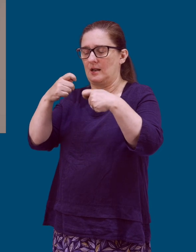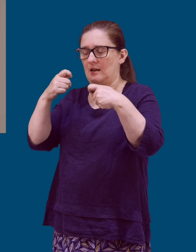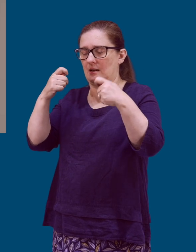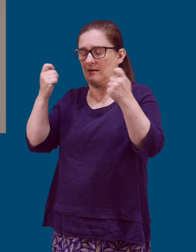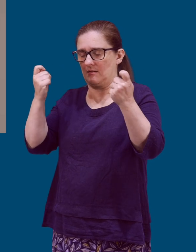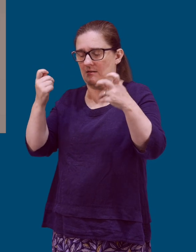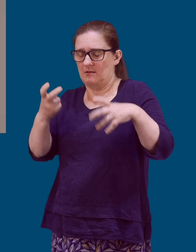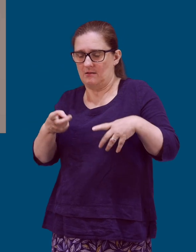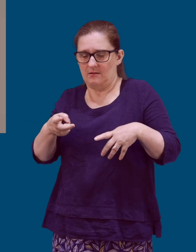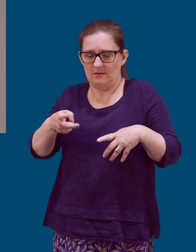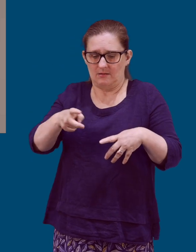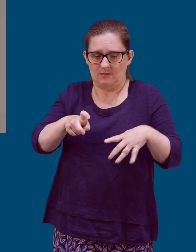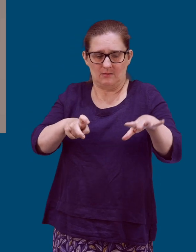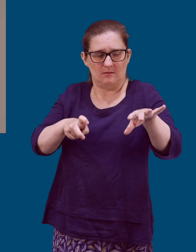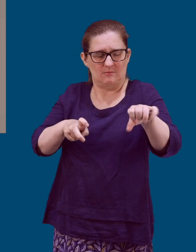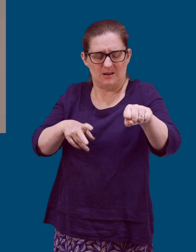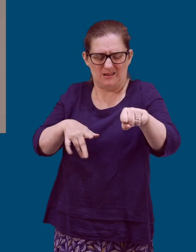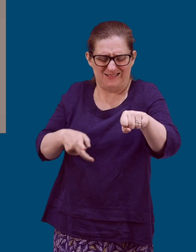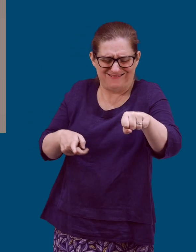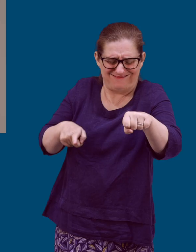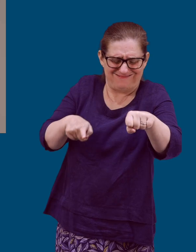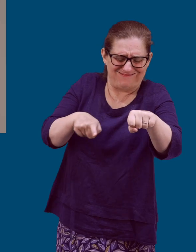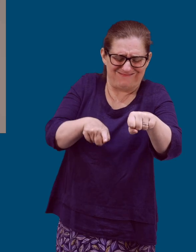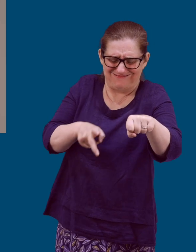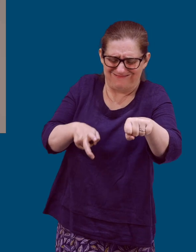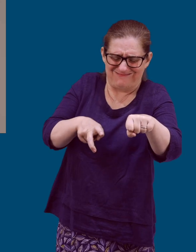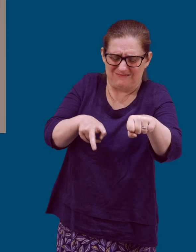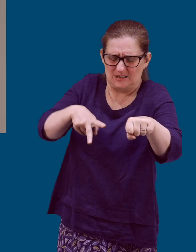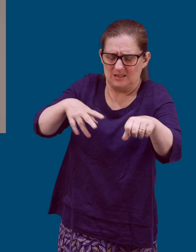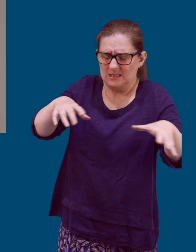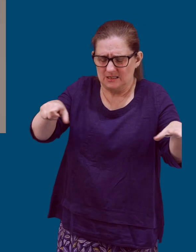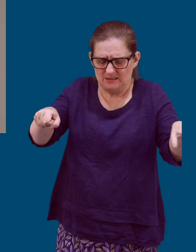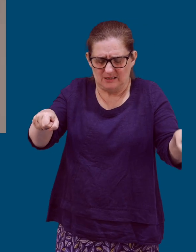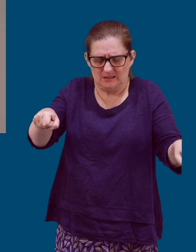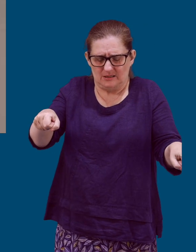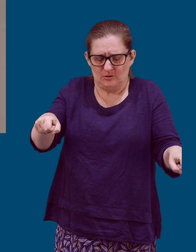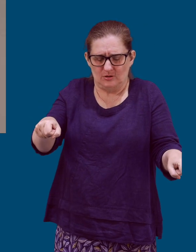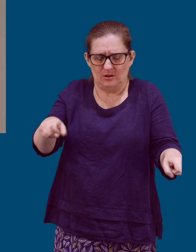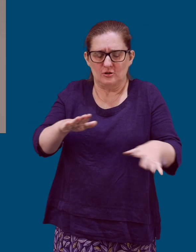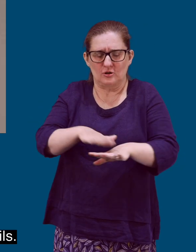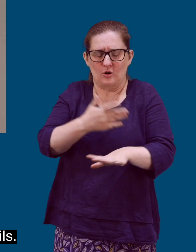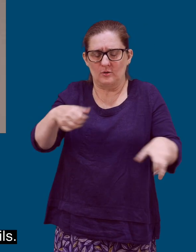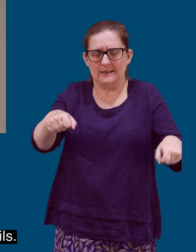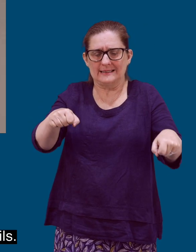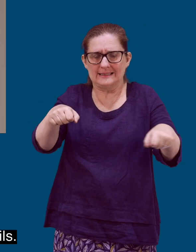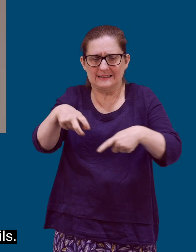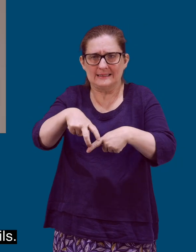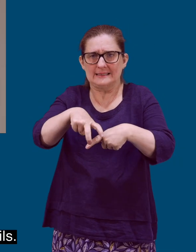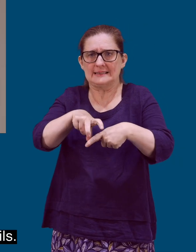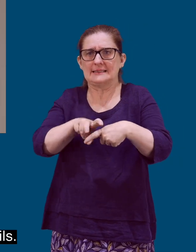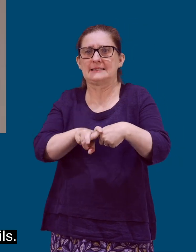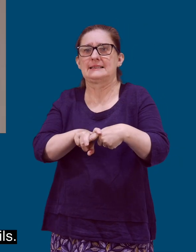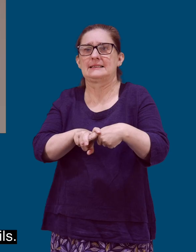grab braille. Slowly sit down, hold, grab brails. Bath. Sleep 9:30